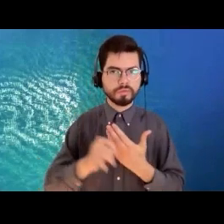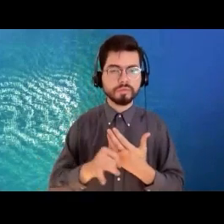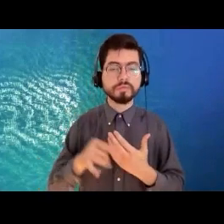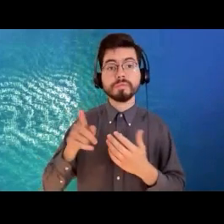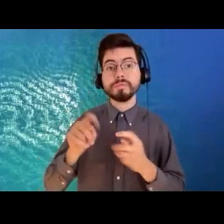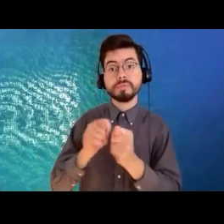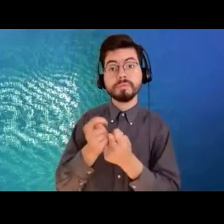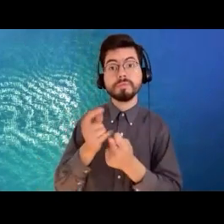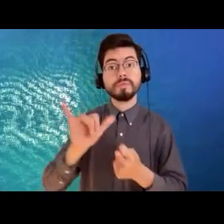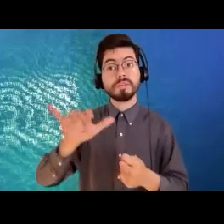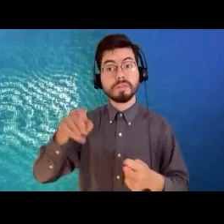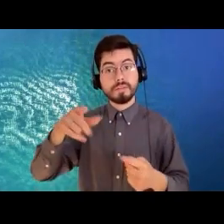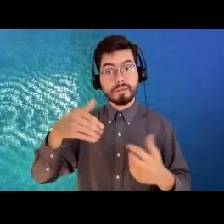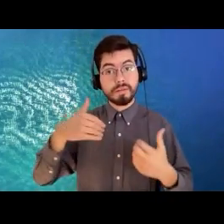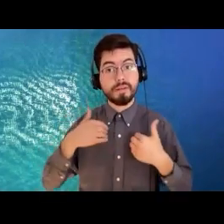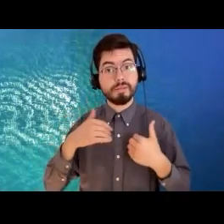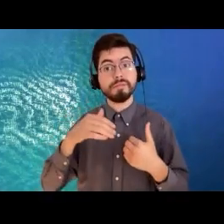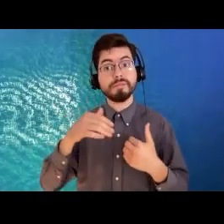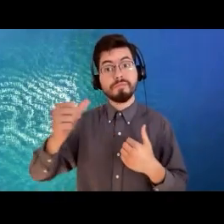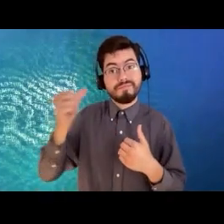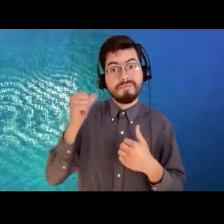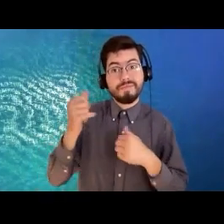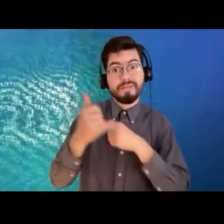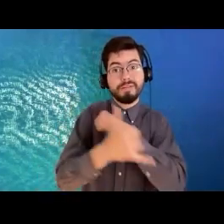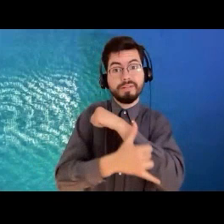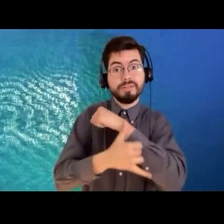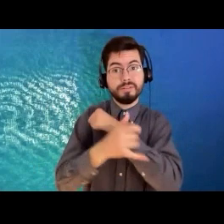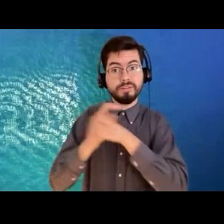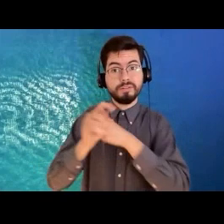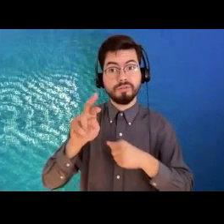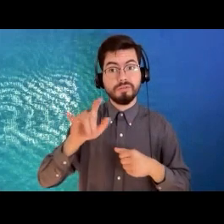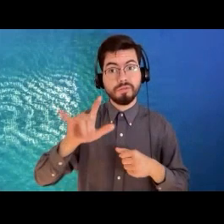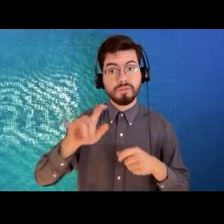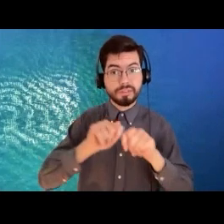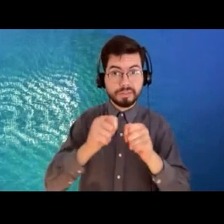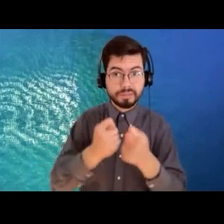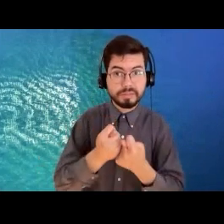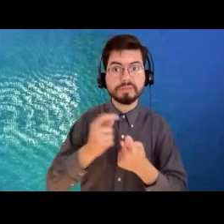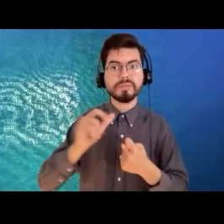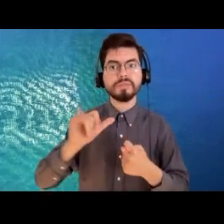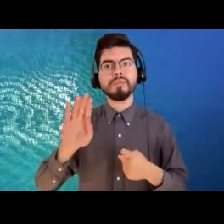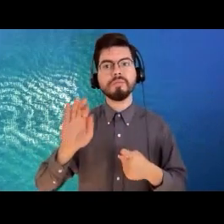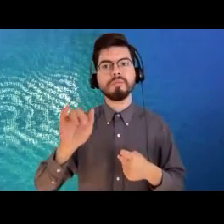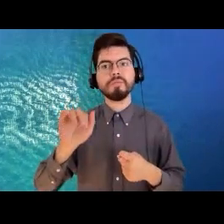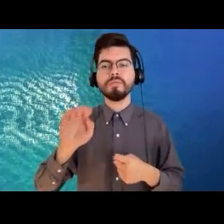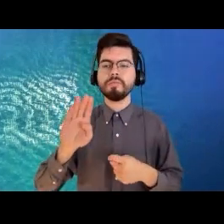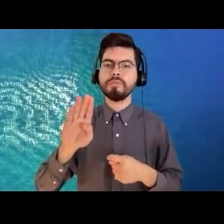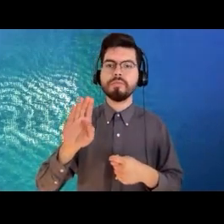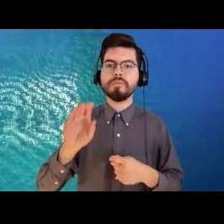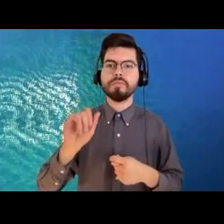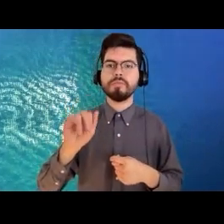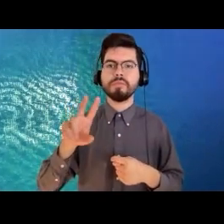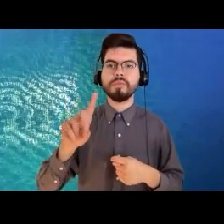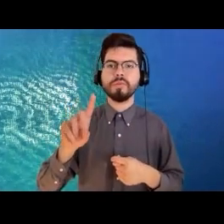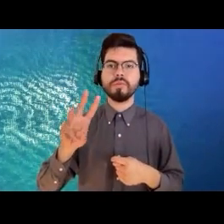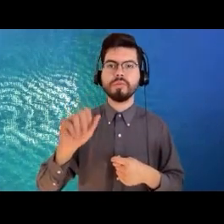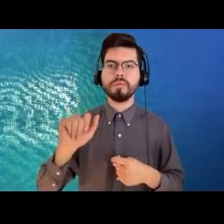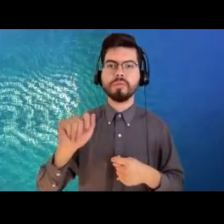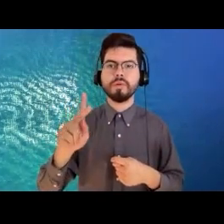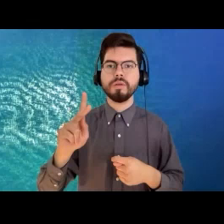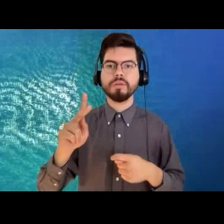fabulous backcountry trails teams and our boardwalk, our main boardwalk repair and